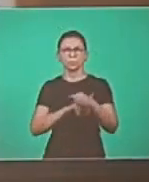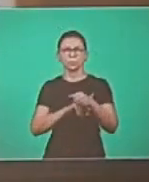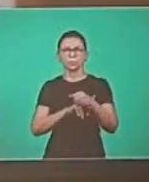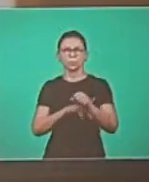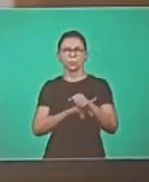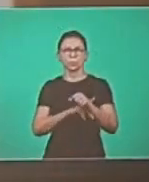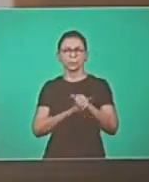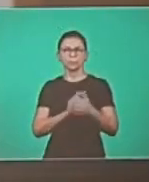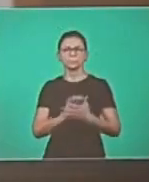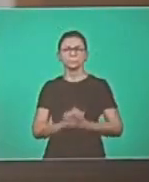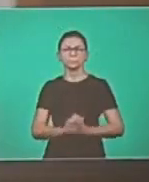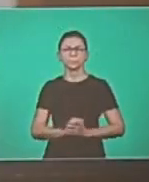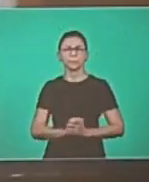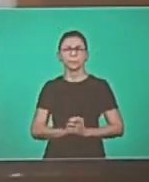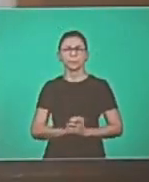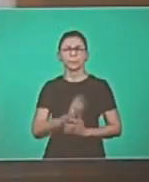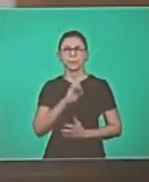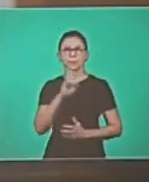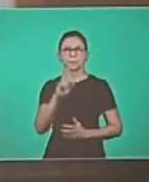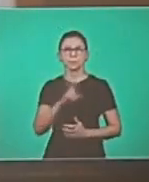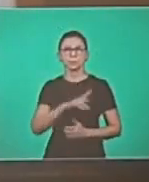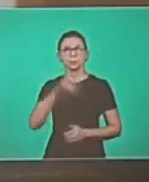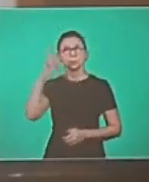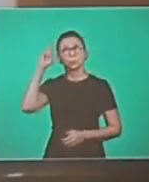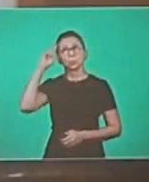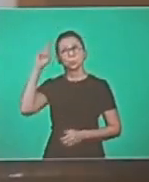So the price will be paid at the end.